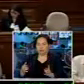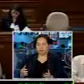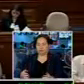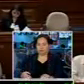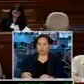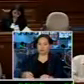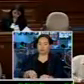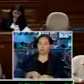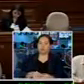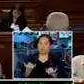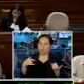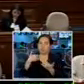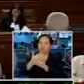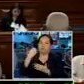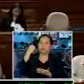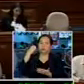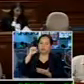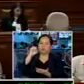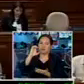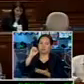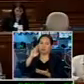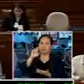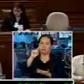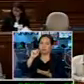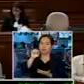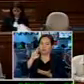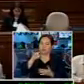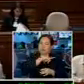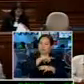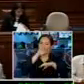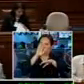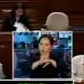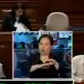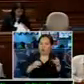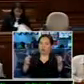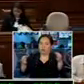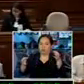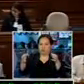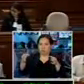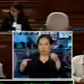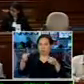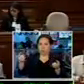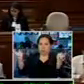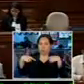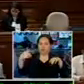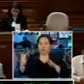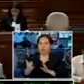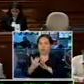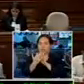The secretary will please call the case before the Senate sitting as an impeachment